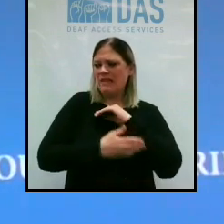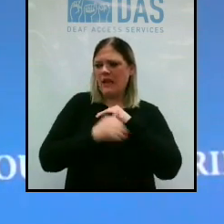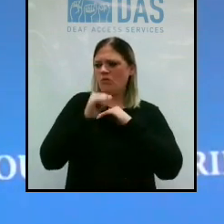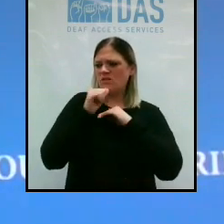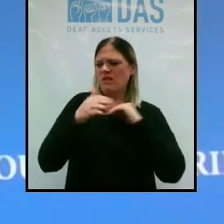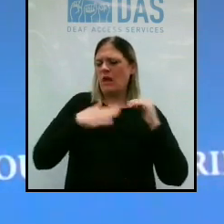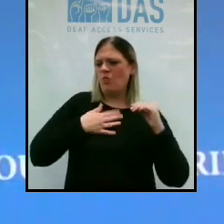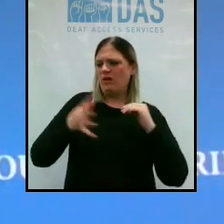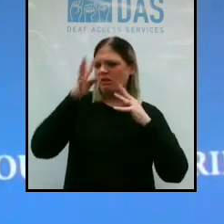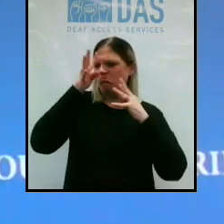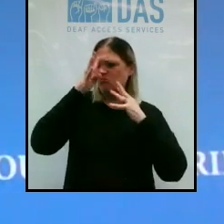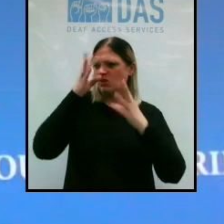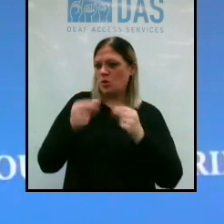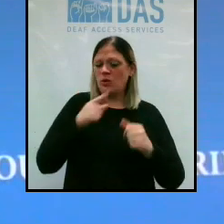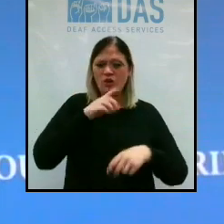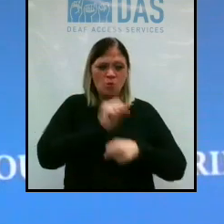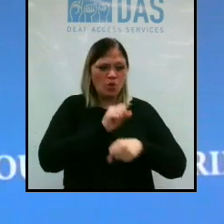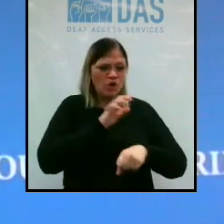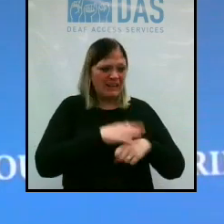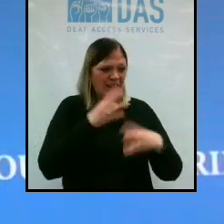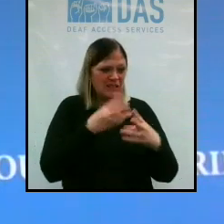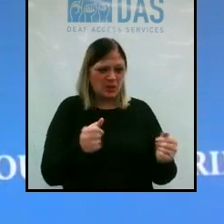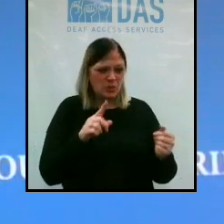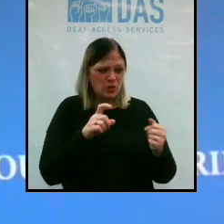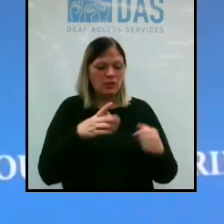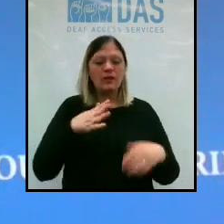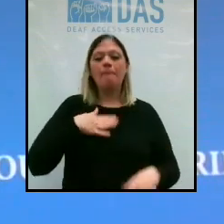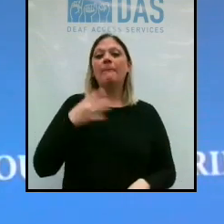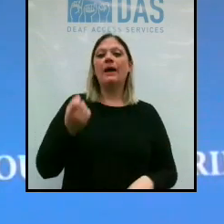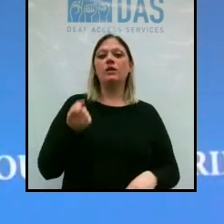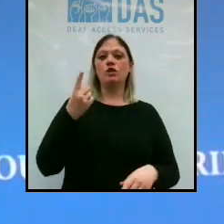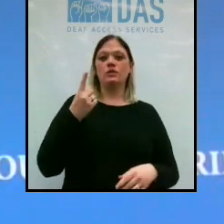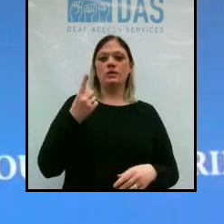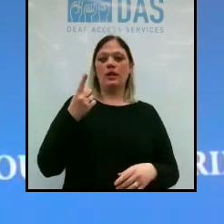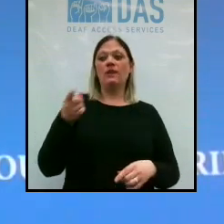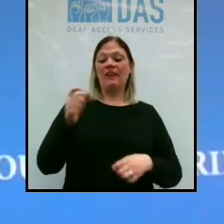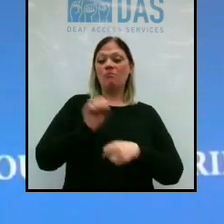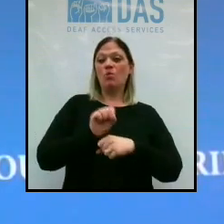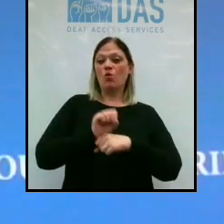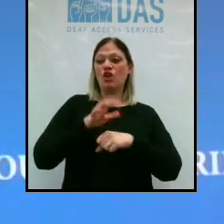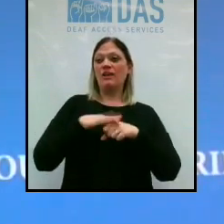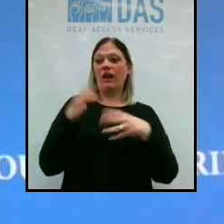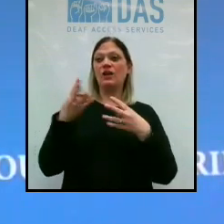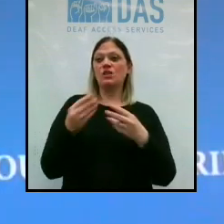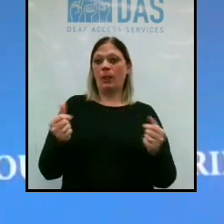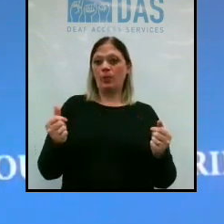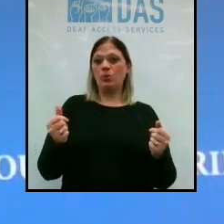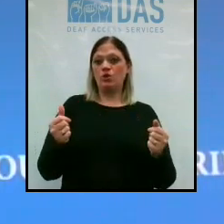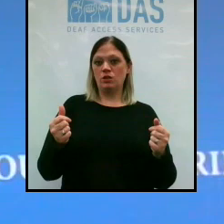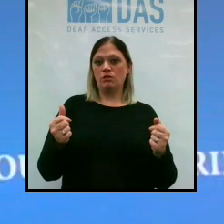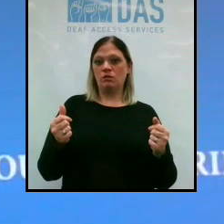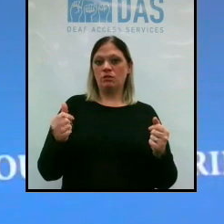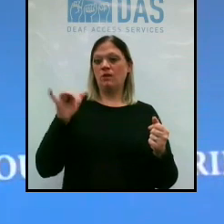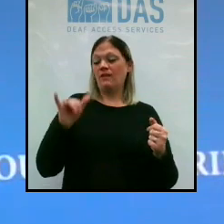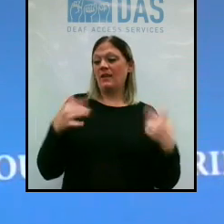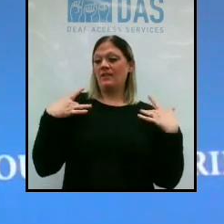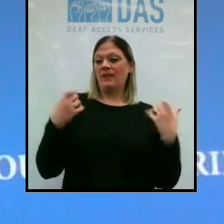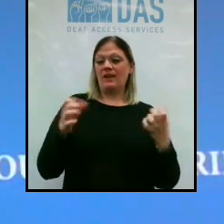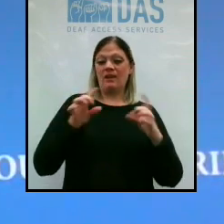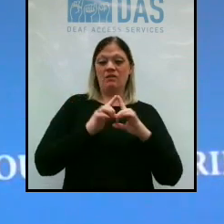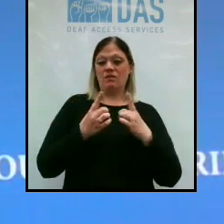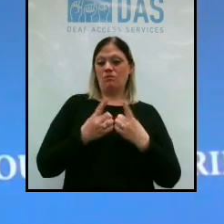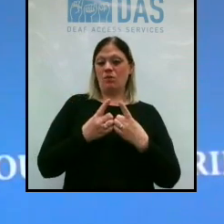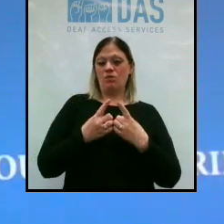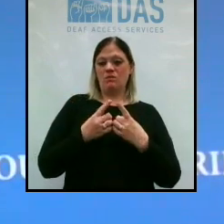it working on a solution behind the scenes? My understanding is they have been working on a solution, and that's in at the health department's bailiwick,